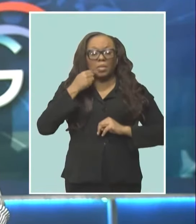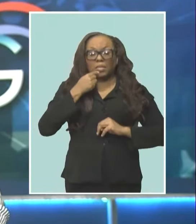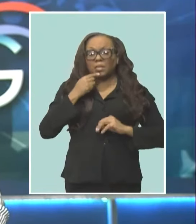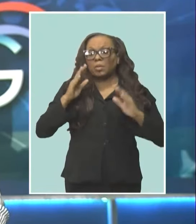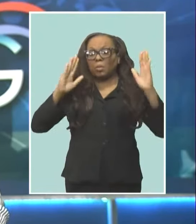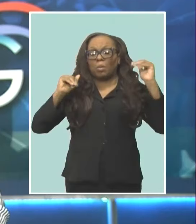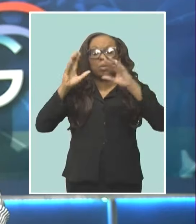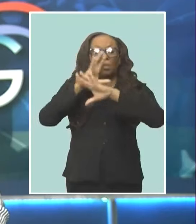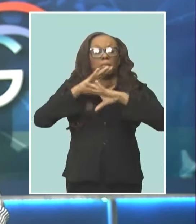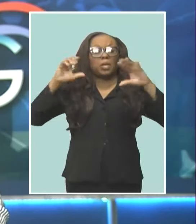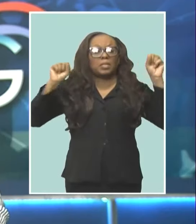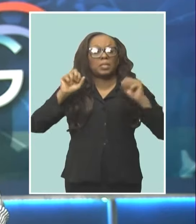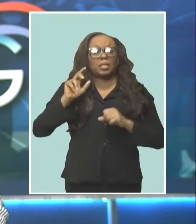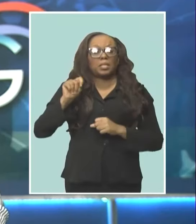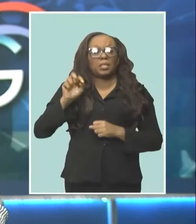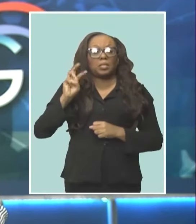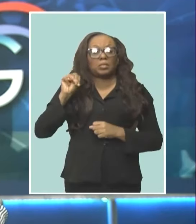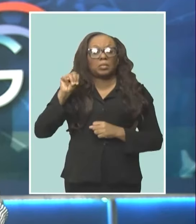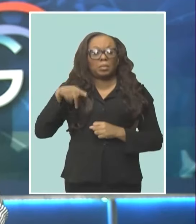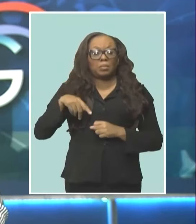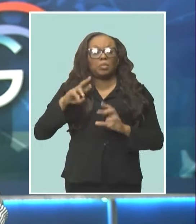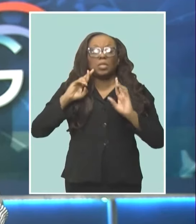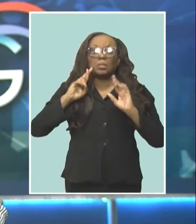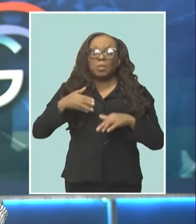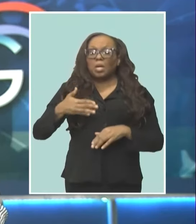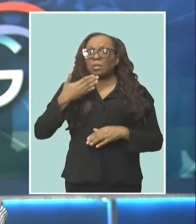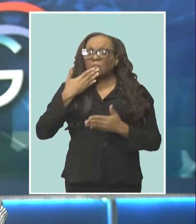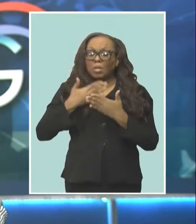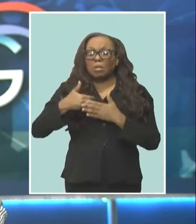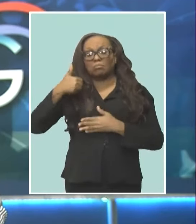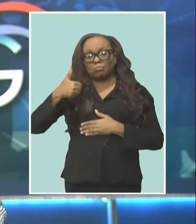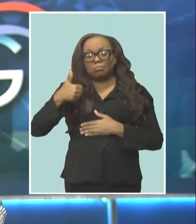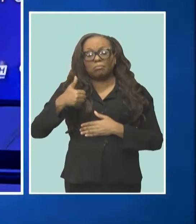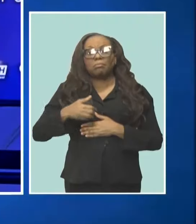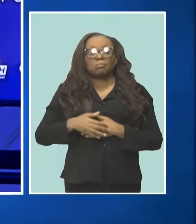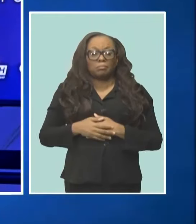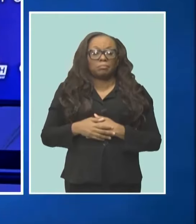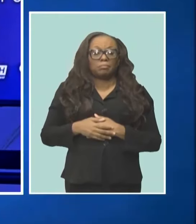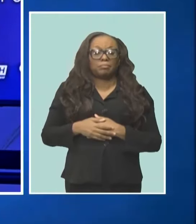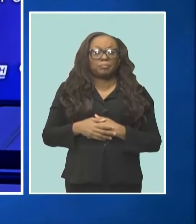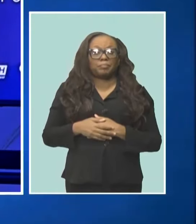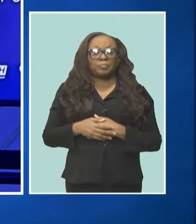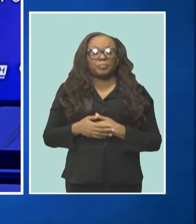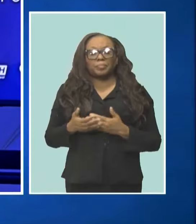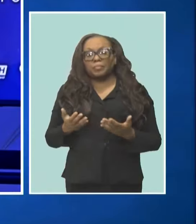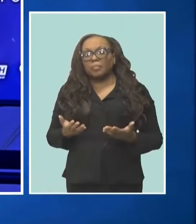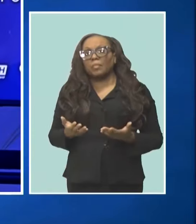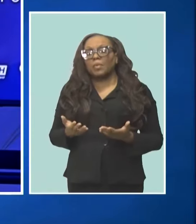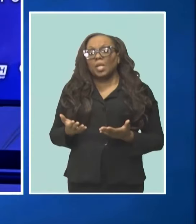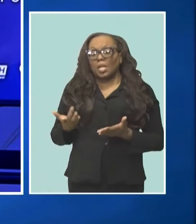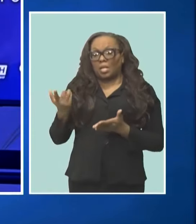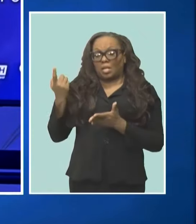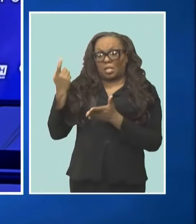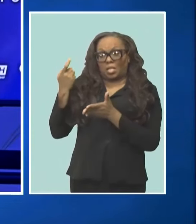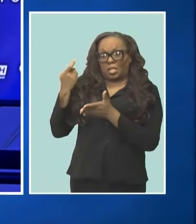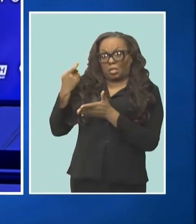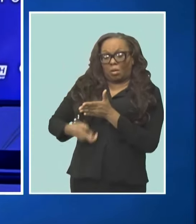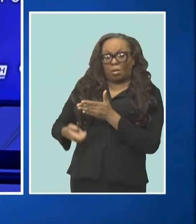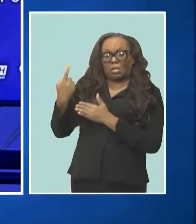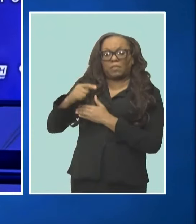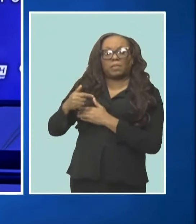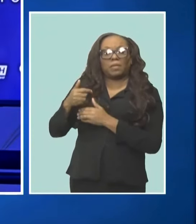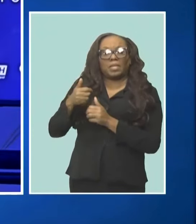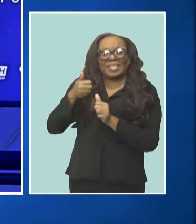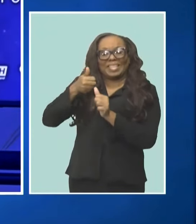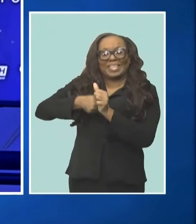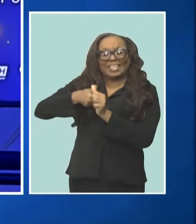hopes President Trump responds favorably to the appeal. Because the cost per container,